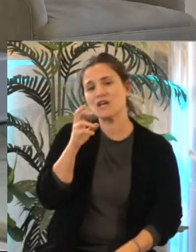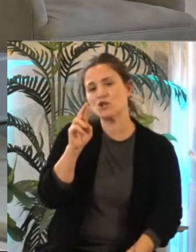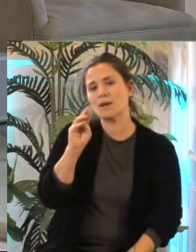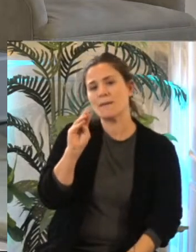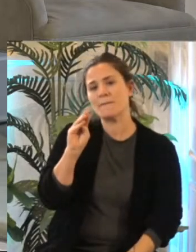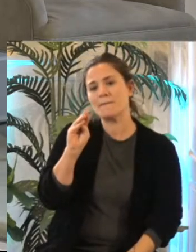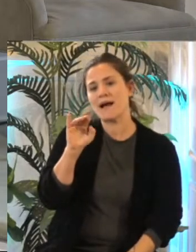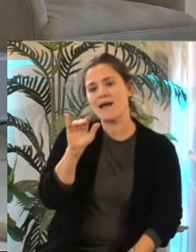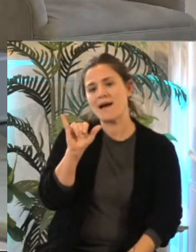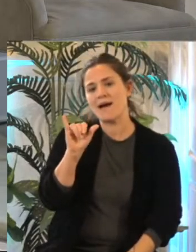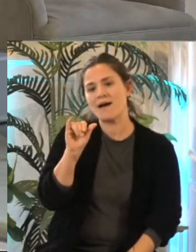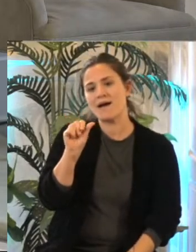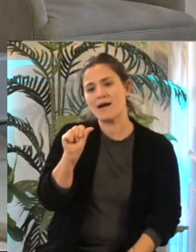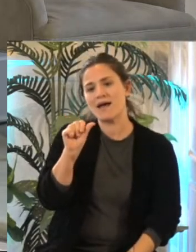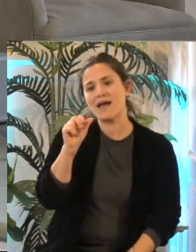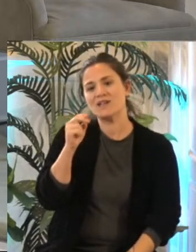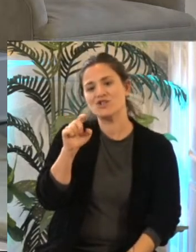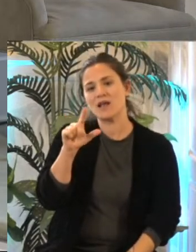Yes.